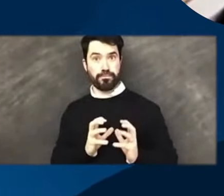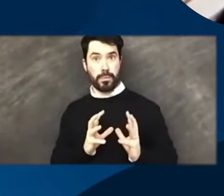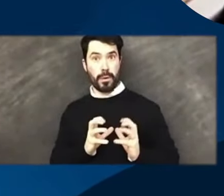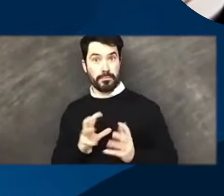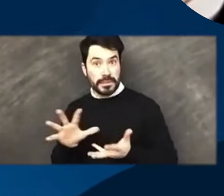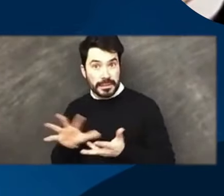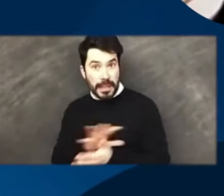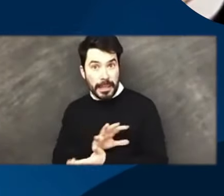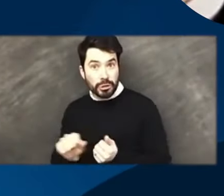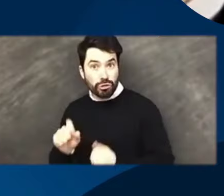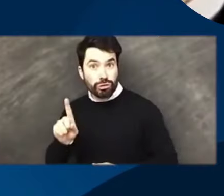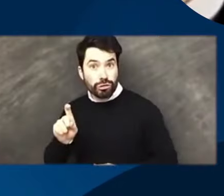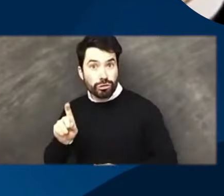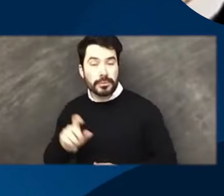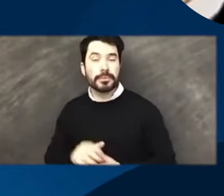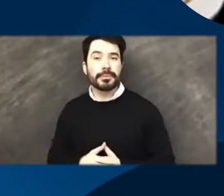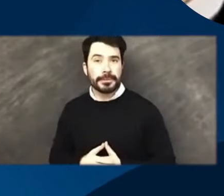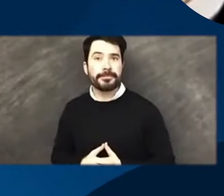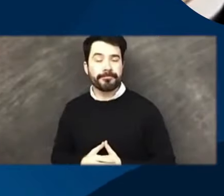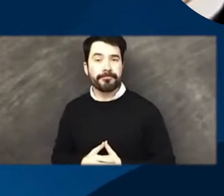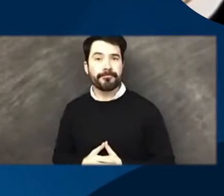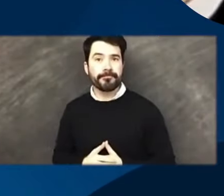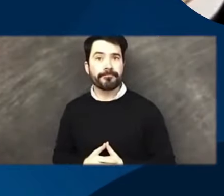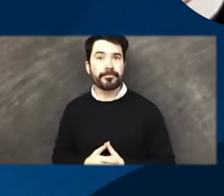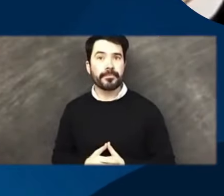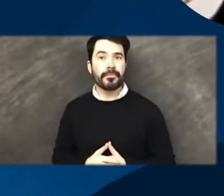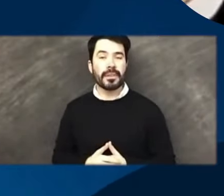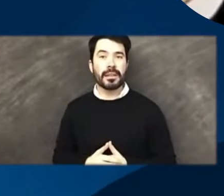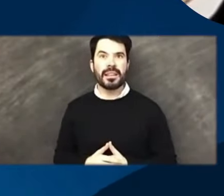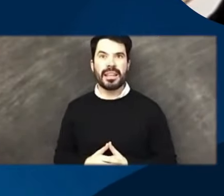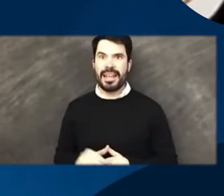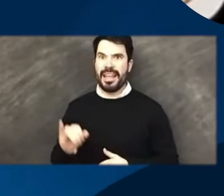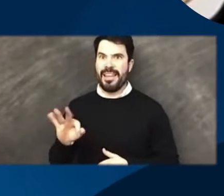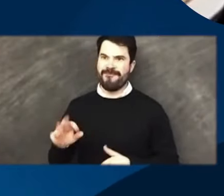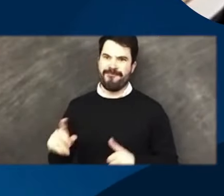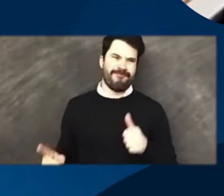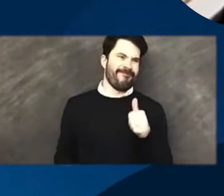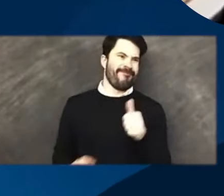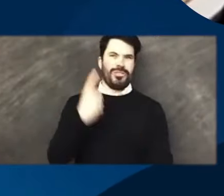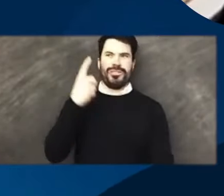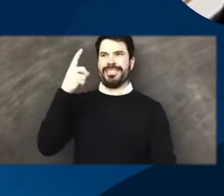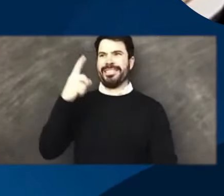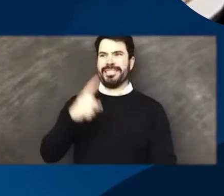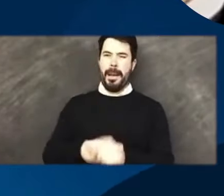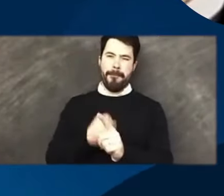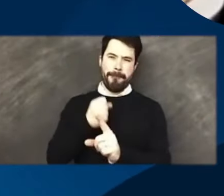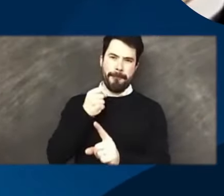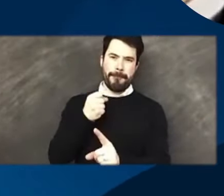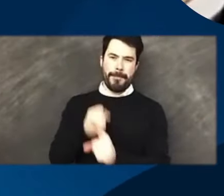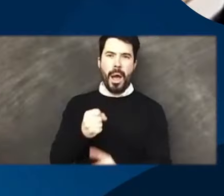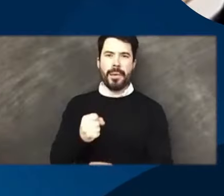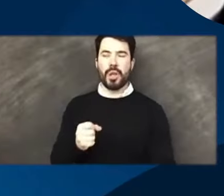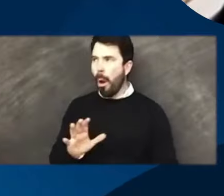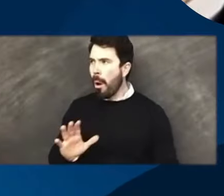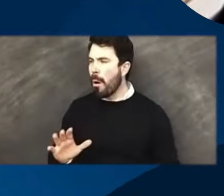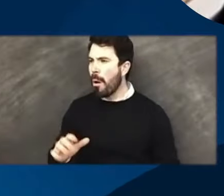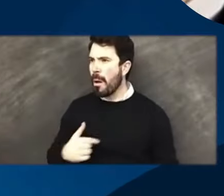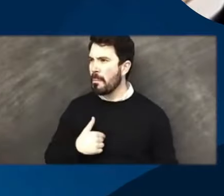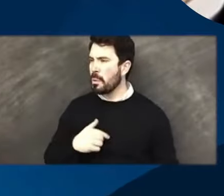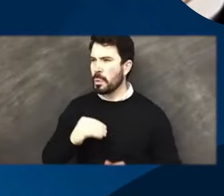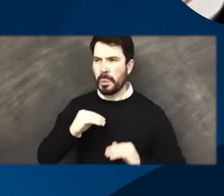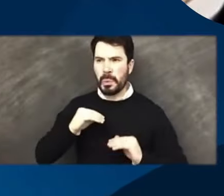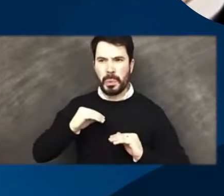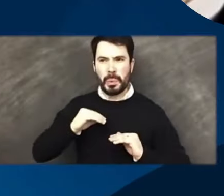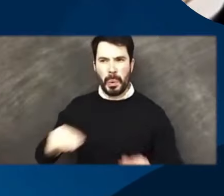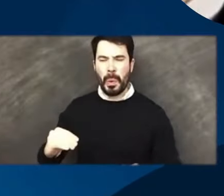I always, especially if it's like the first instance, like you don't have a history of anxiety, you don't have a history of panic attacks,